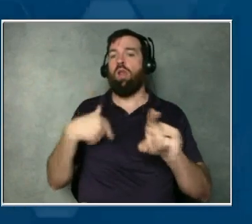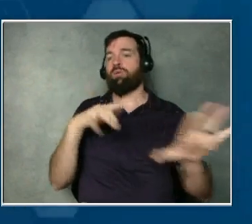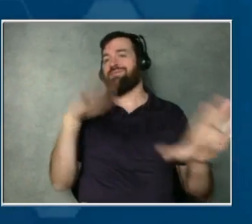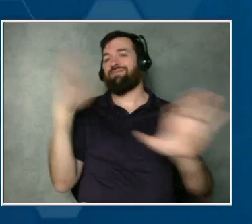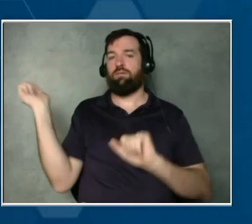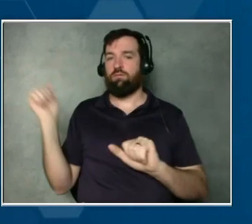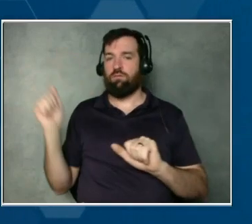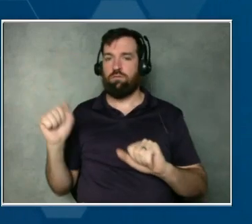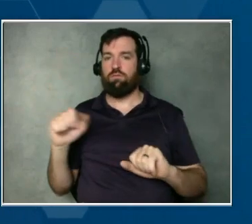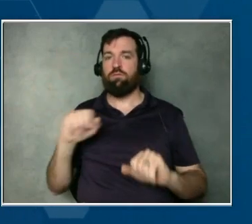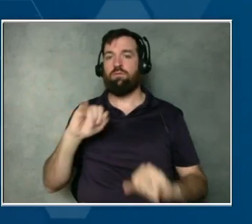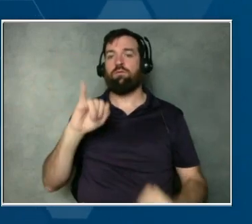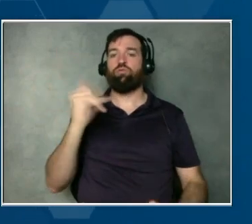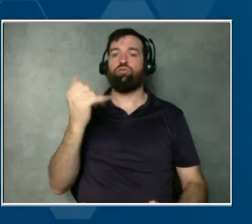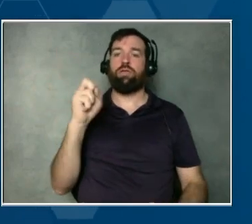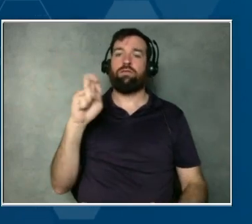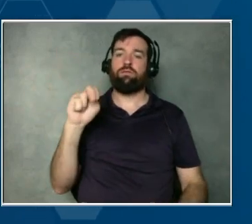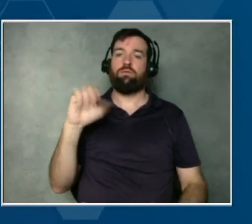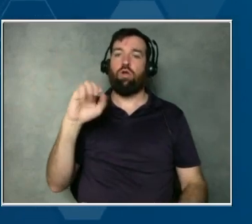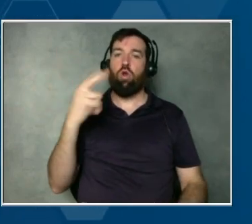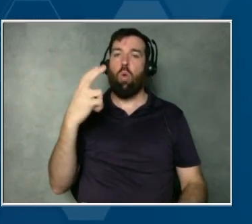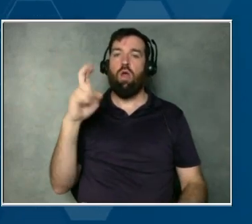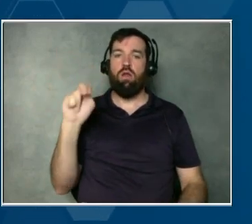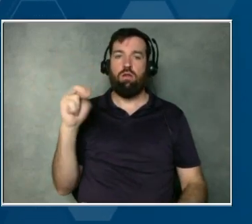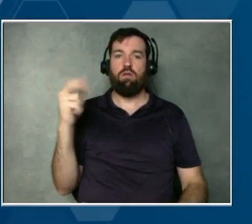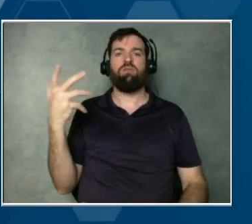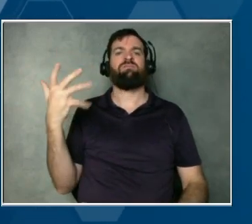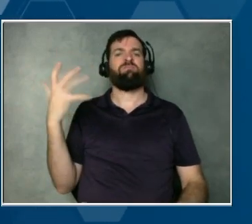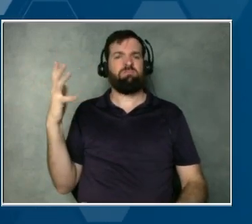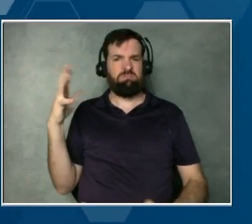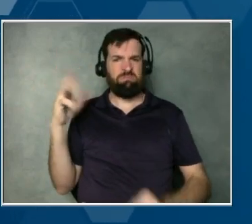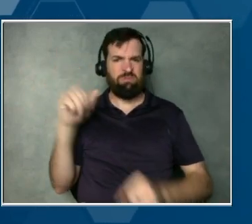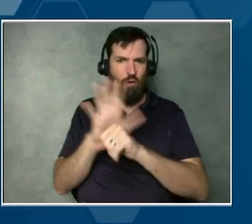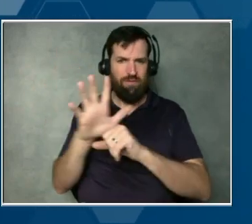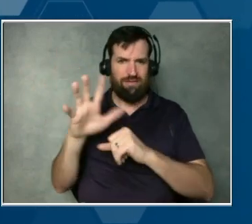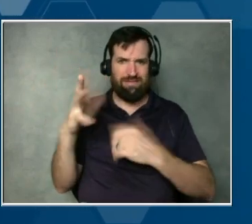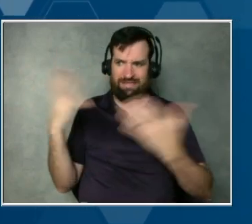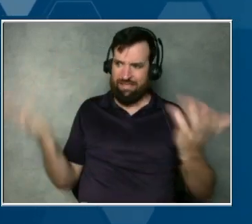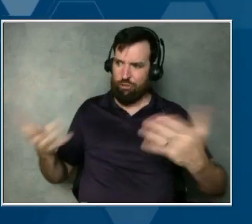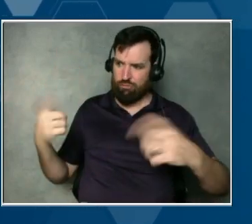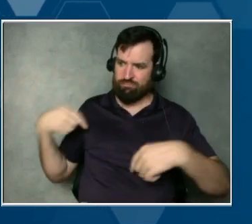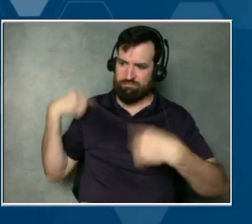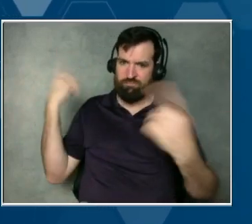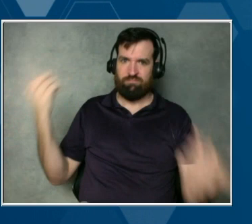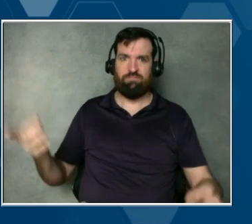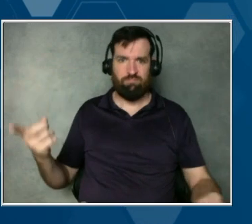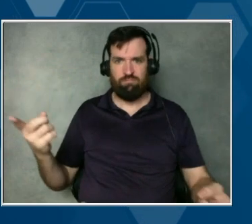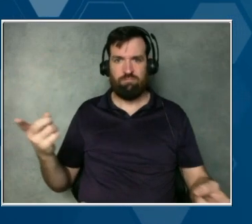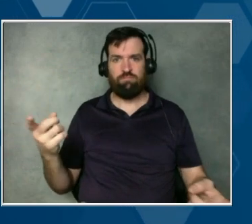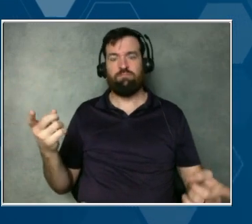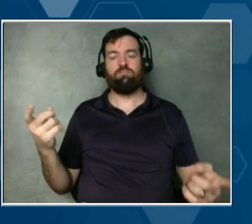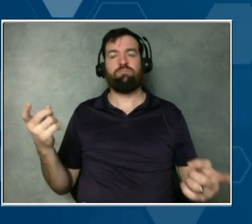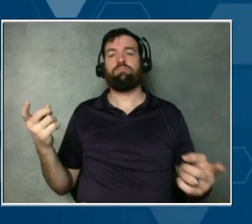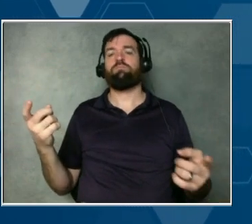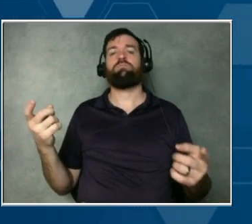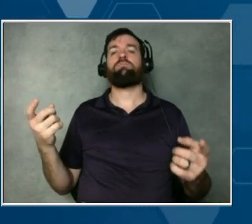wrote, given that COVID has been present year-round since the pandemic started, what is the basis for thinking it's